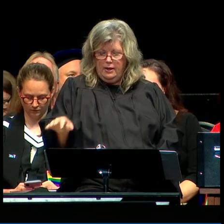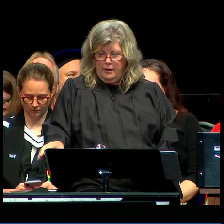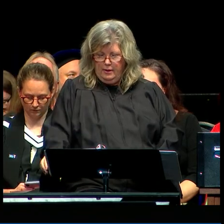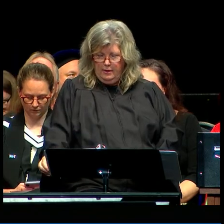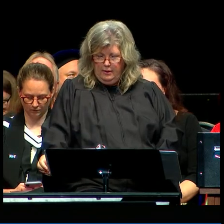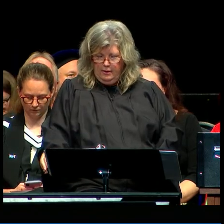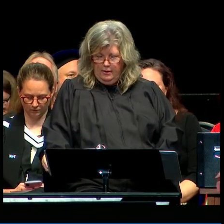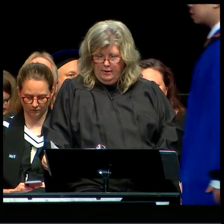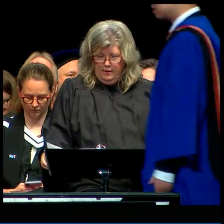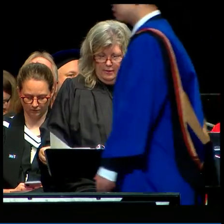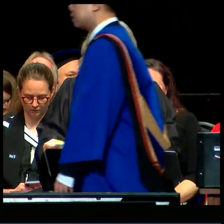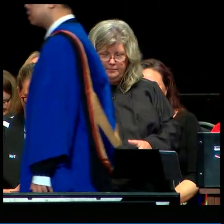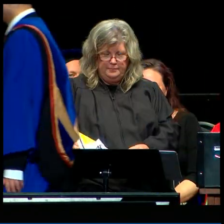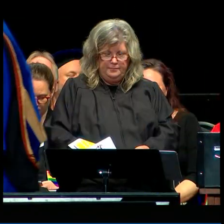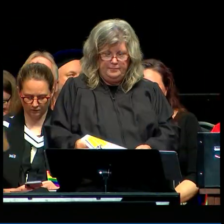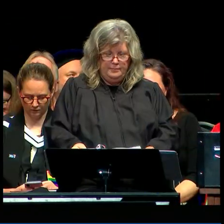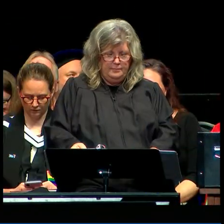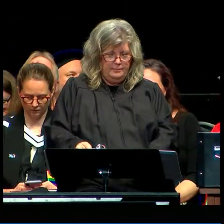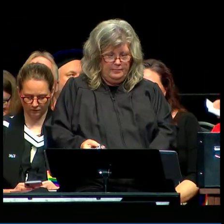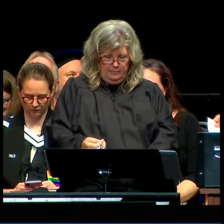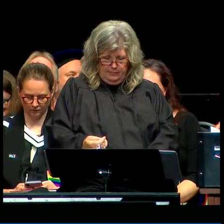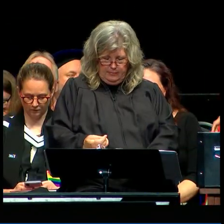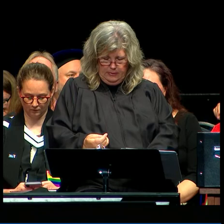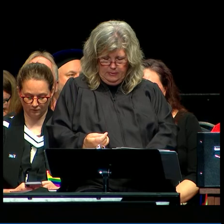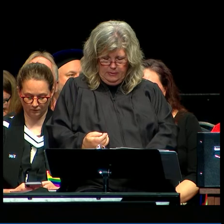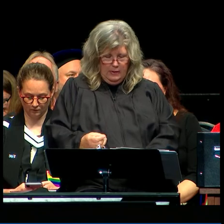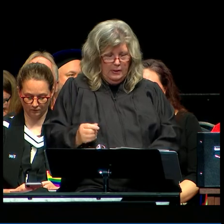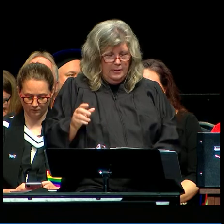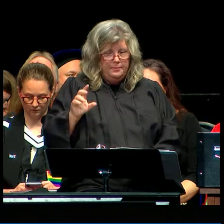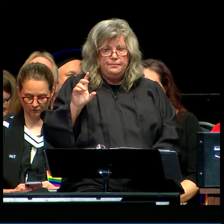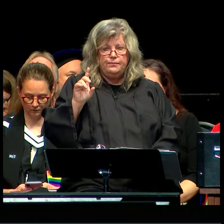Darren Chen, with distinction.